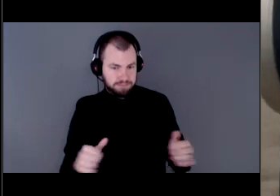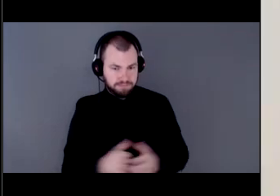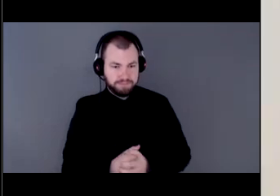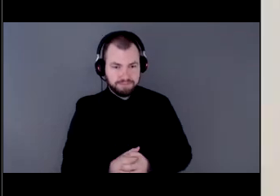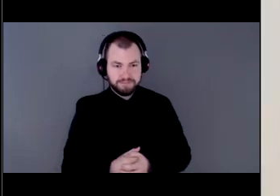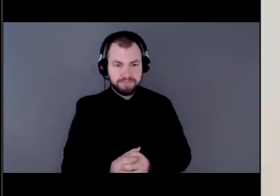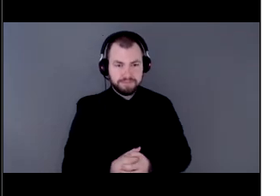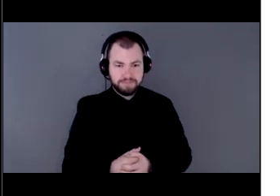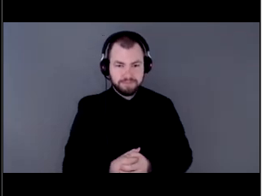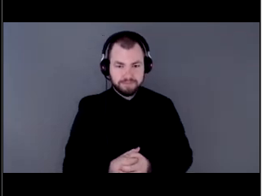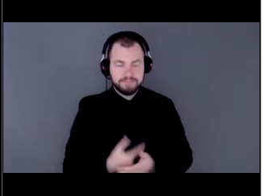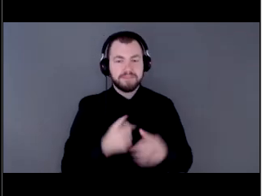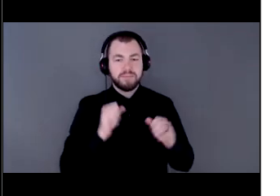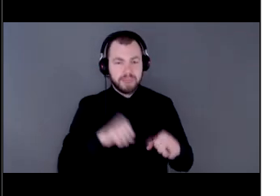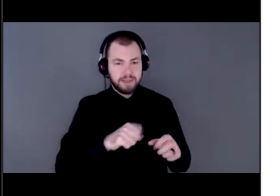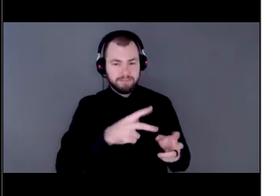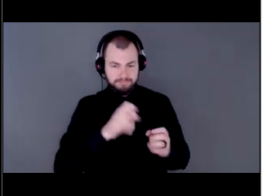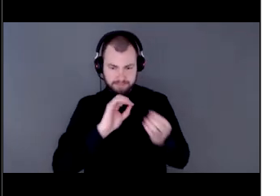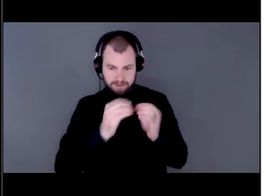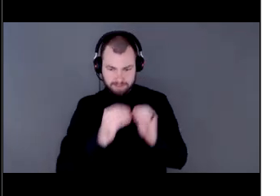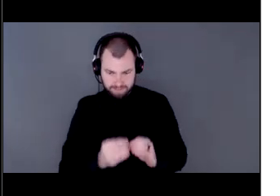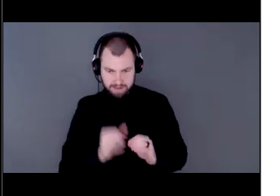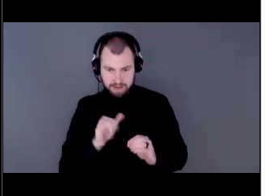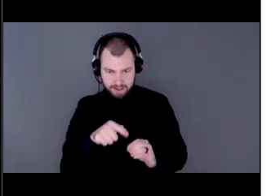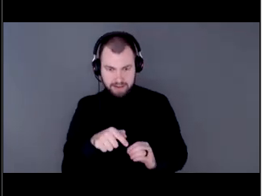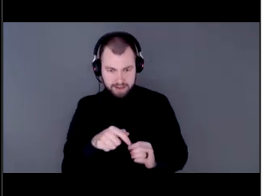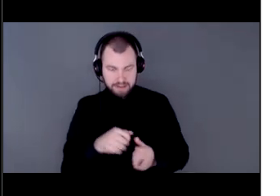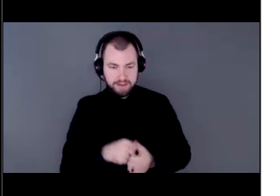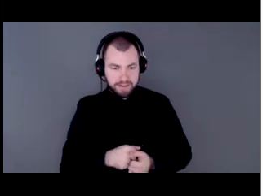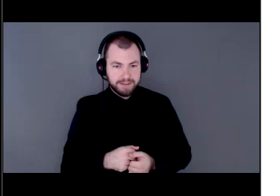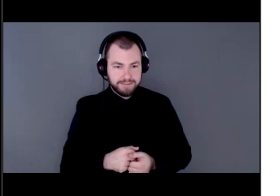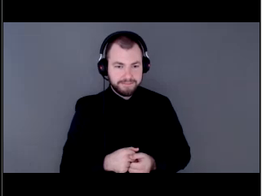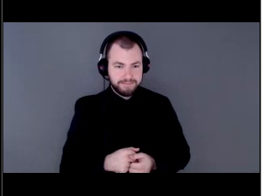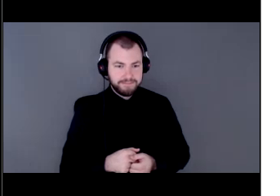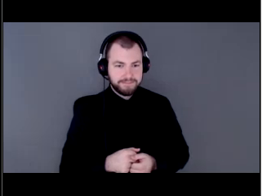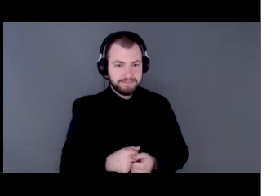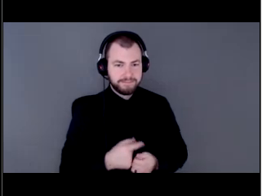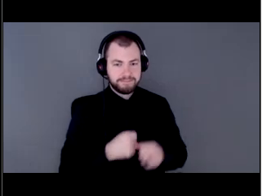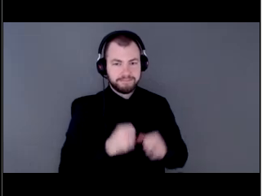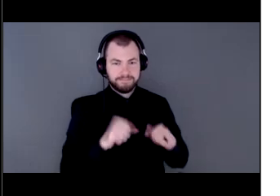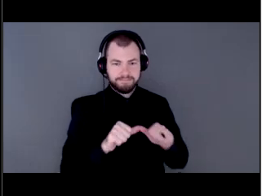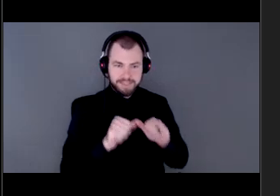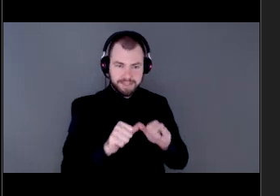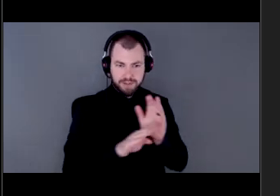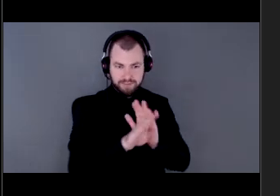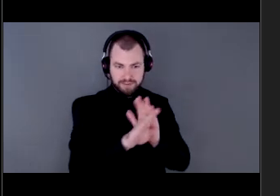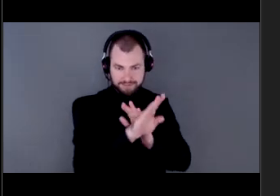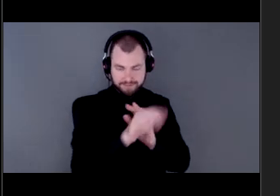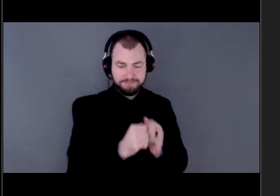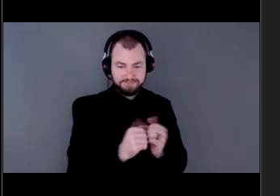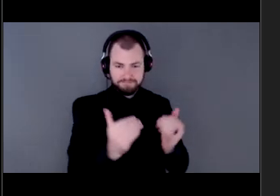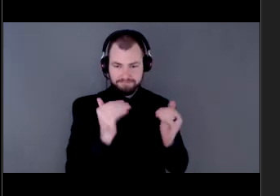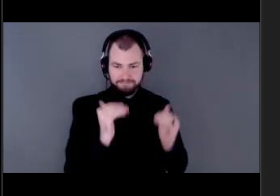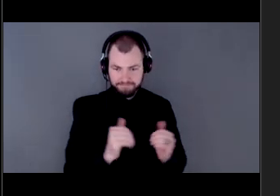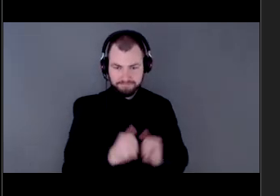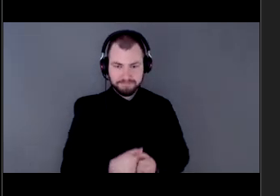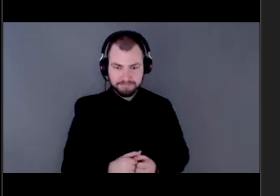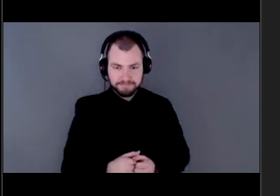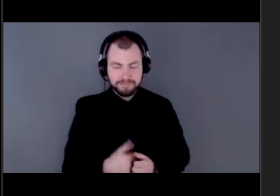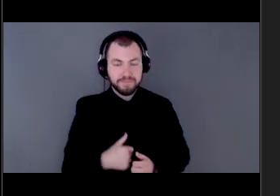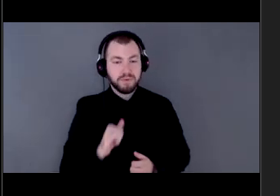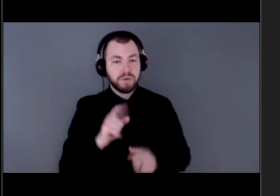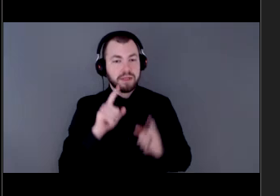being able to quantify that and continue development. Next. We've also tested many